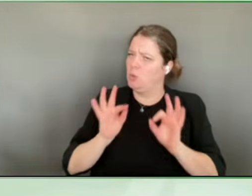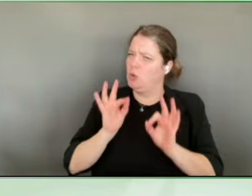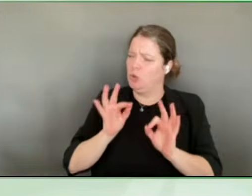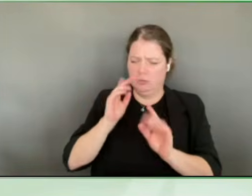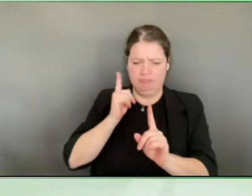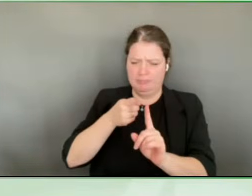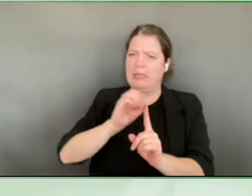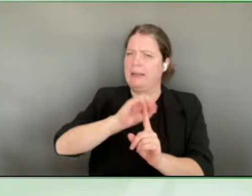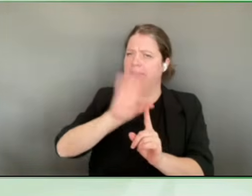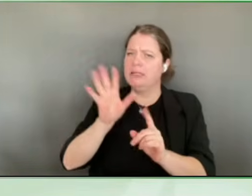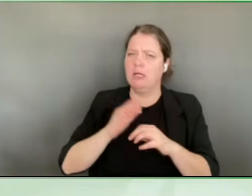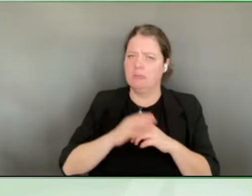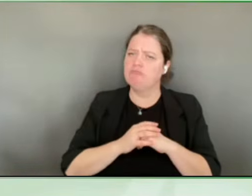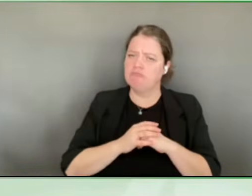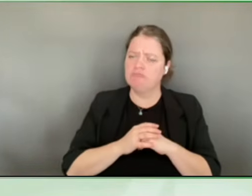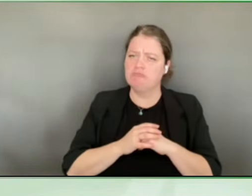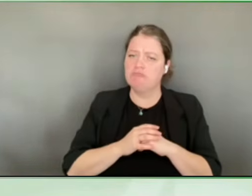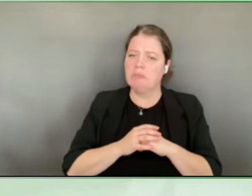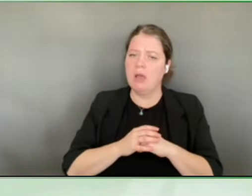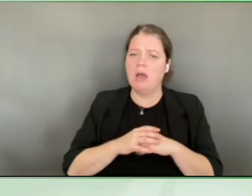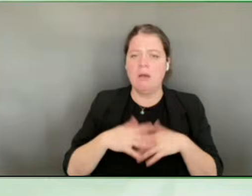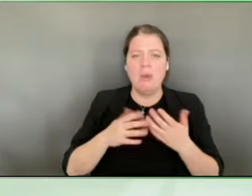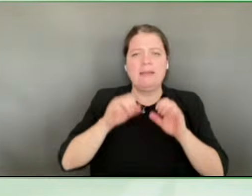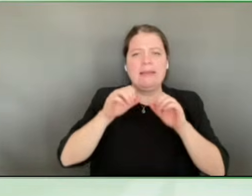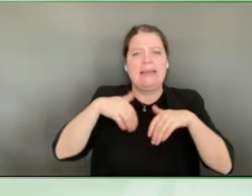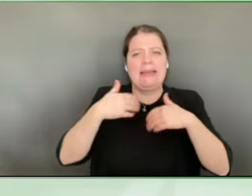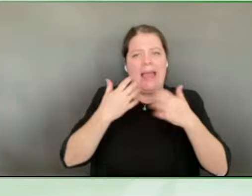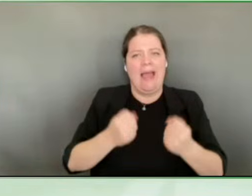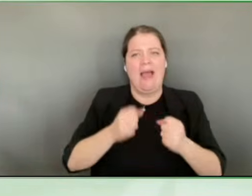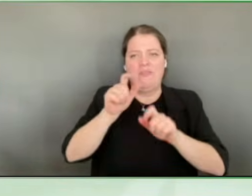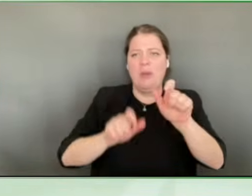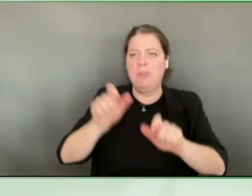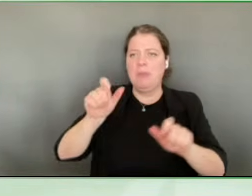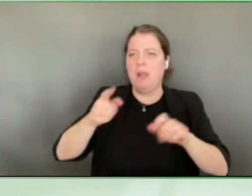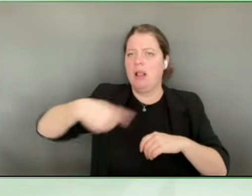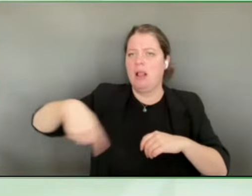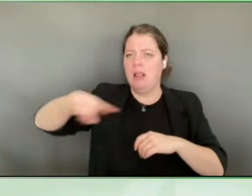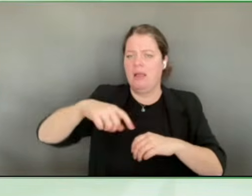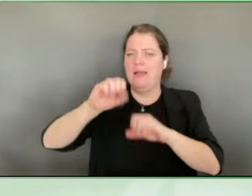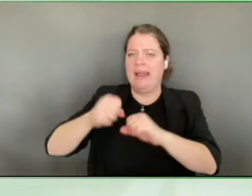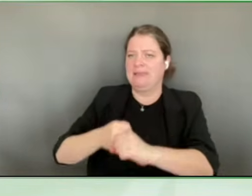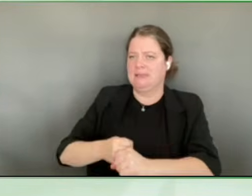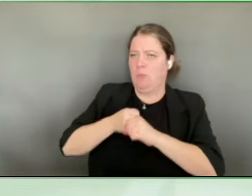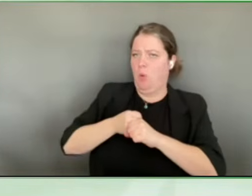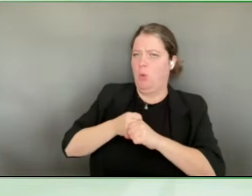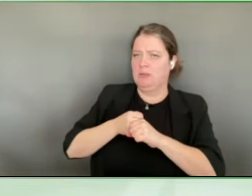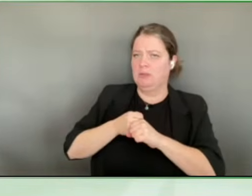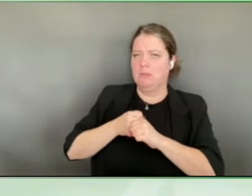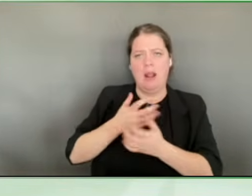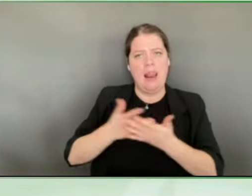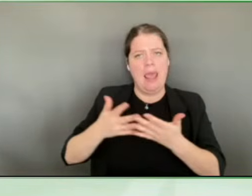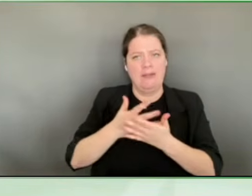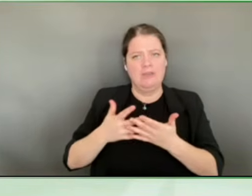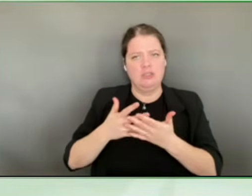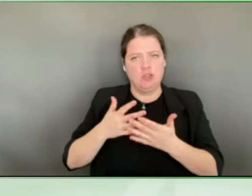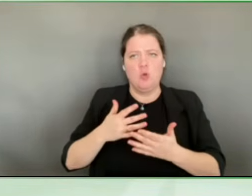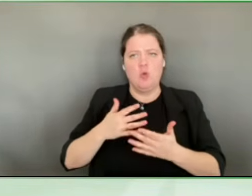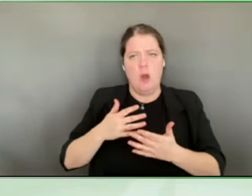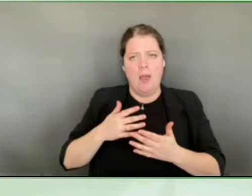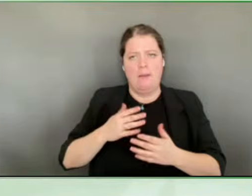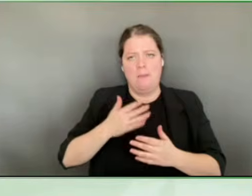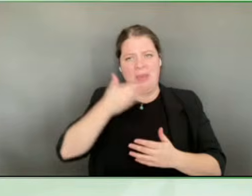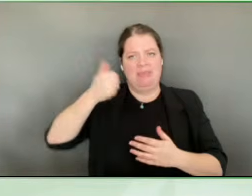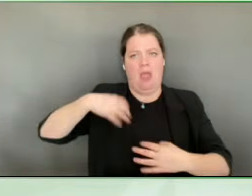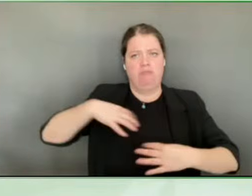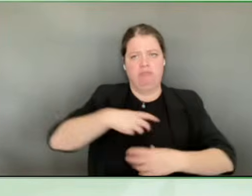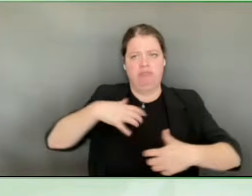help us to get better at improving language. So Heather, who I work with as a colleague and is also a self-advocate, and is